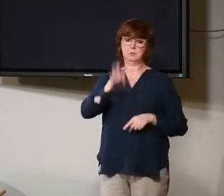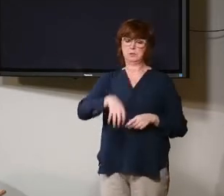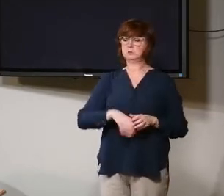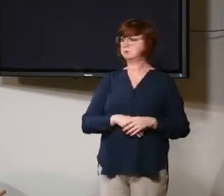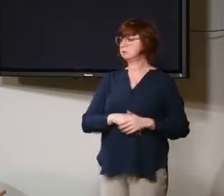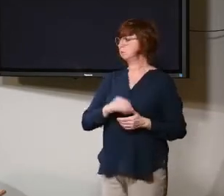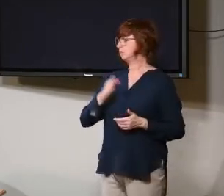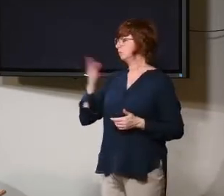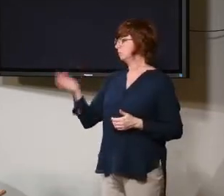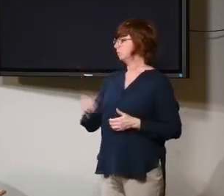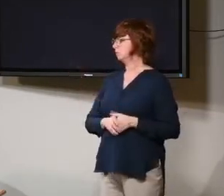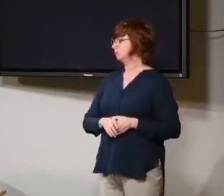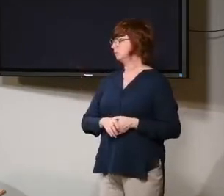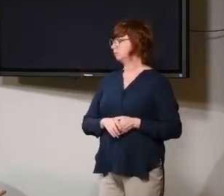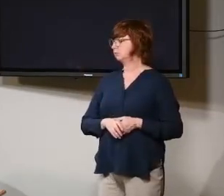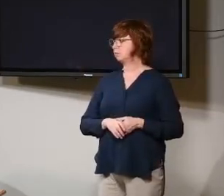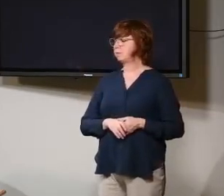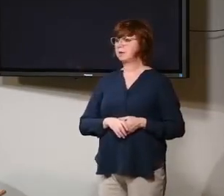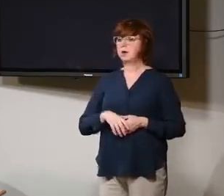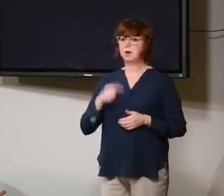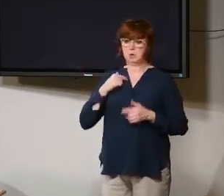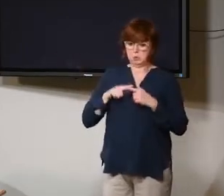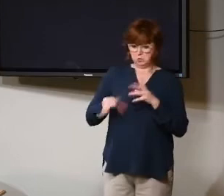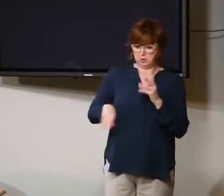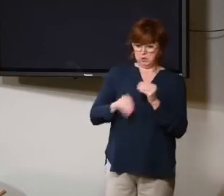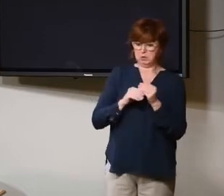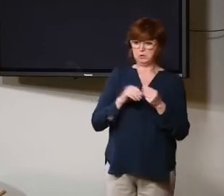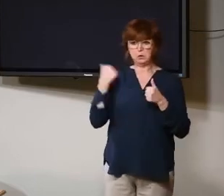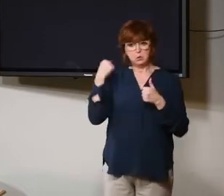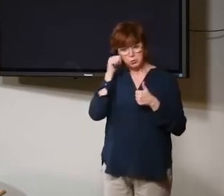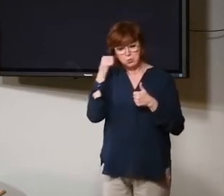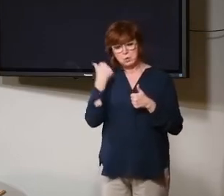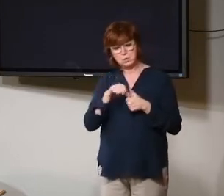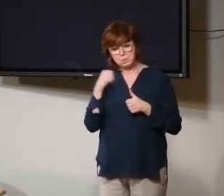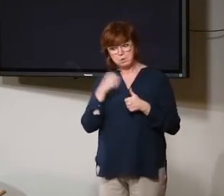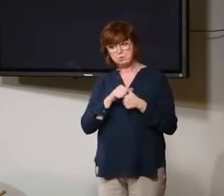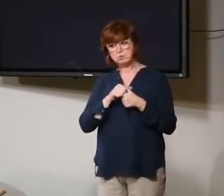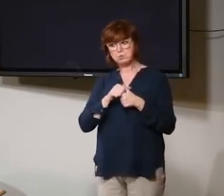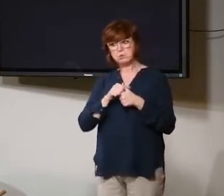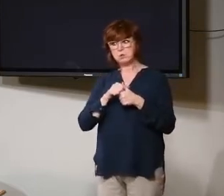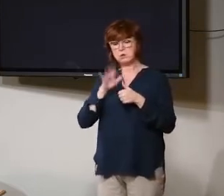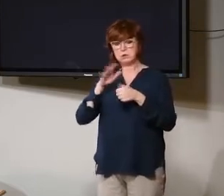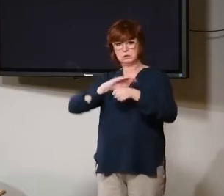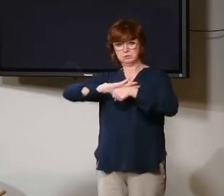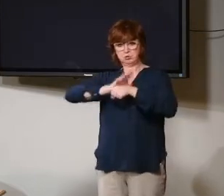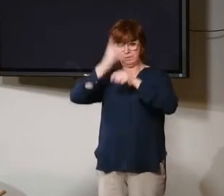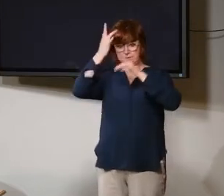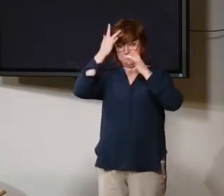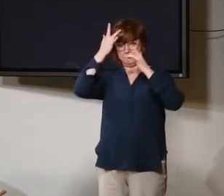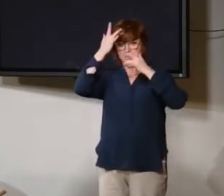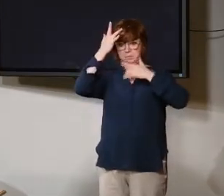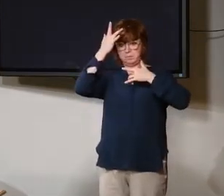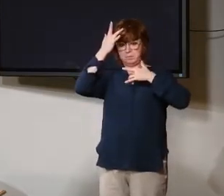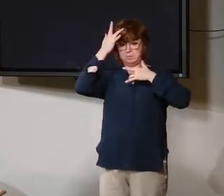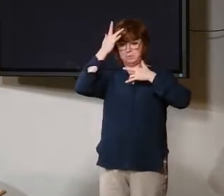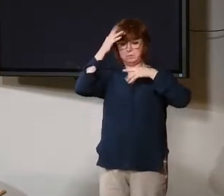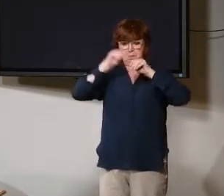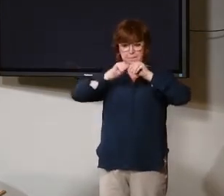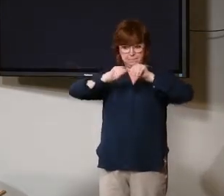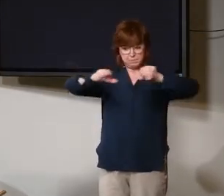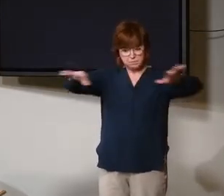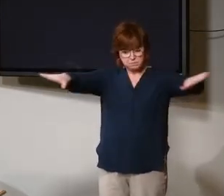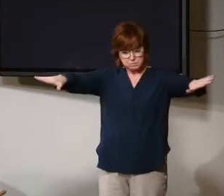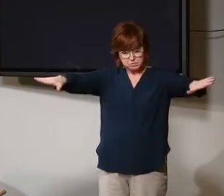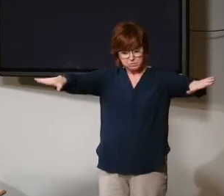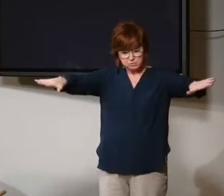just remembering the context in which we are entering this COVID-19 pandemic. And if we just compare for a moment